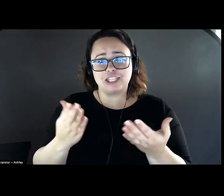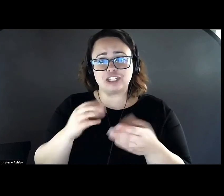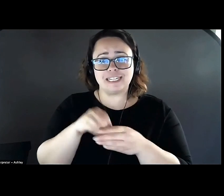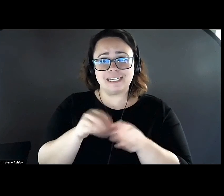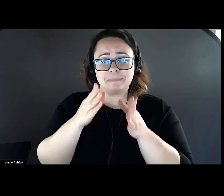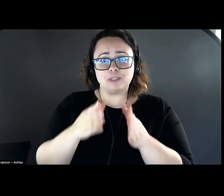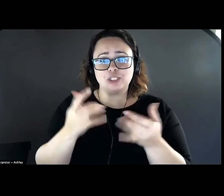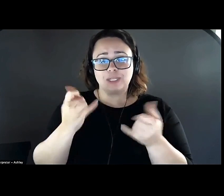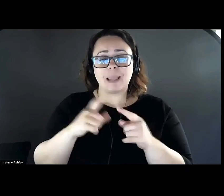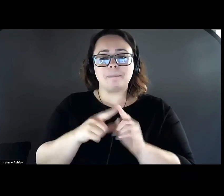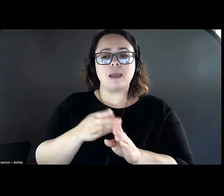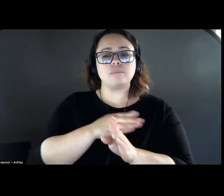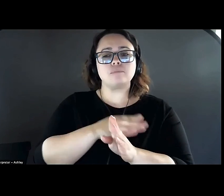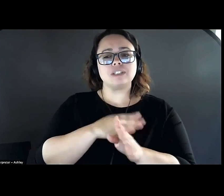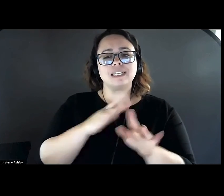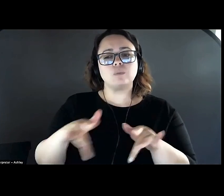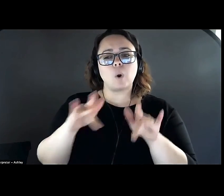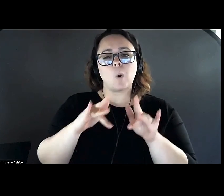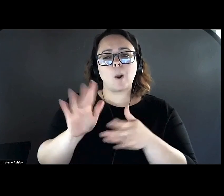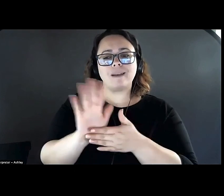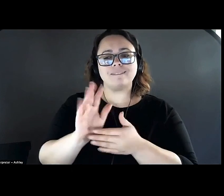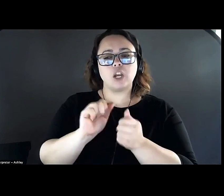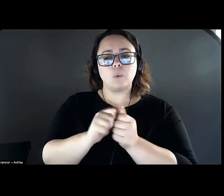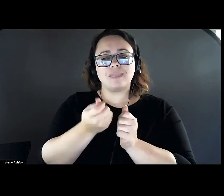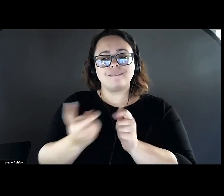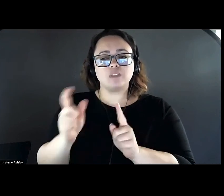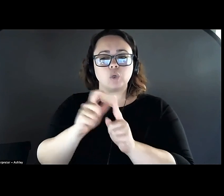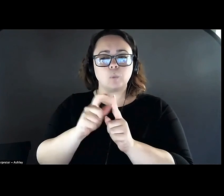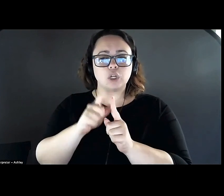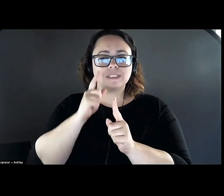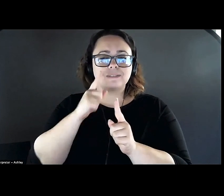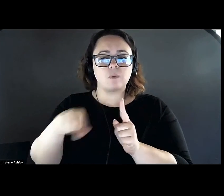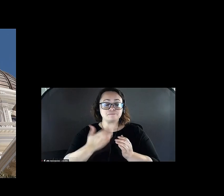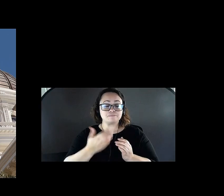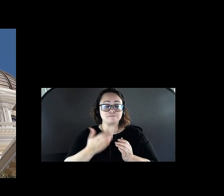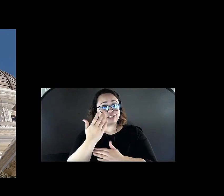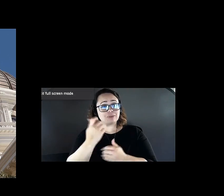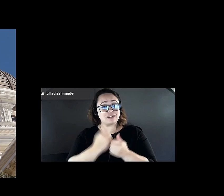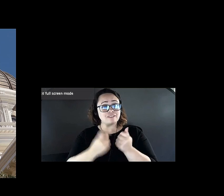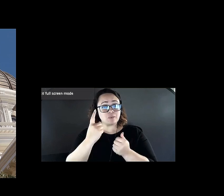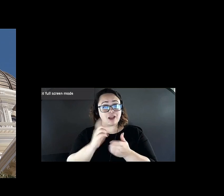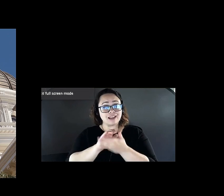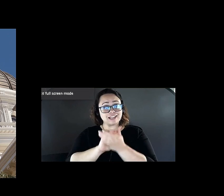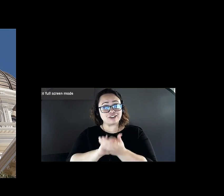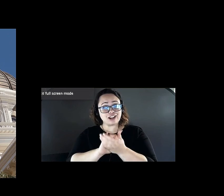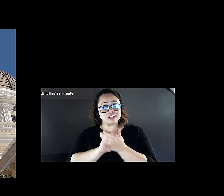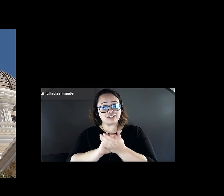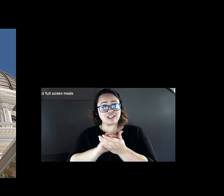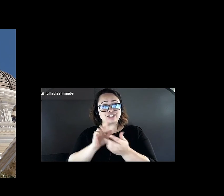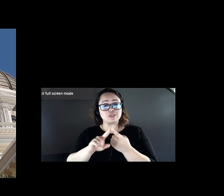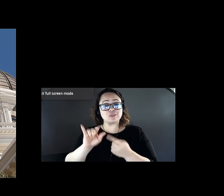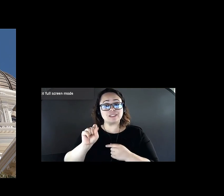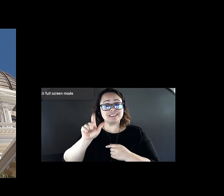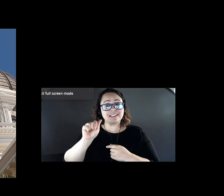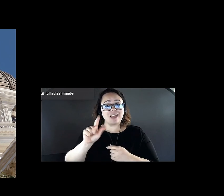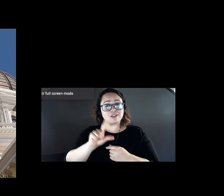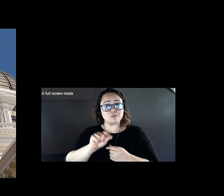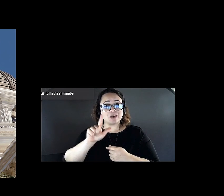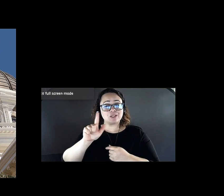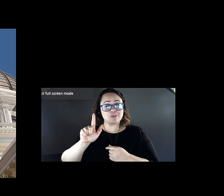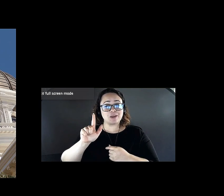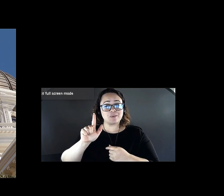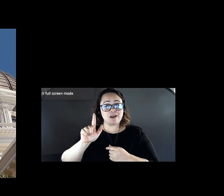has pre-recorded a video with a few words to the graduating class. Good morning, everybody, and congratulations to the